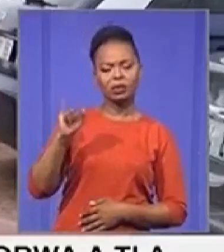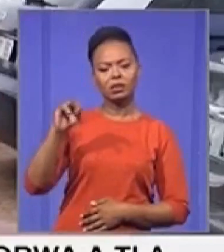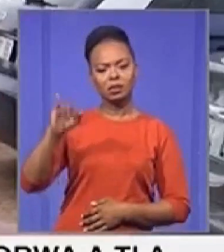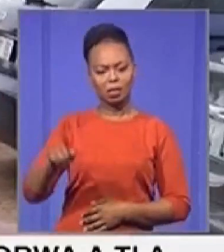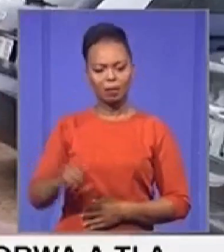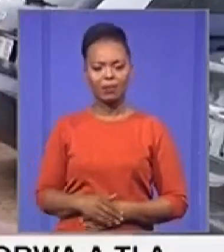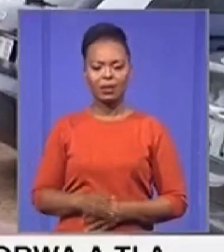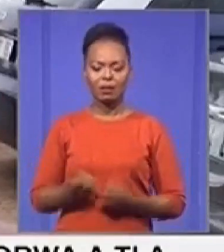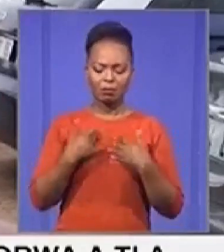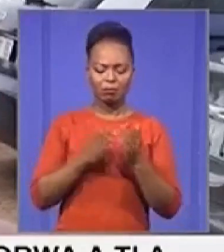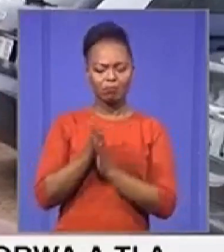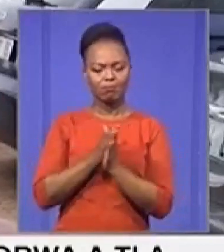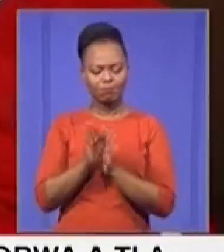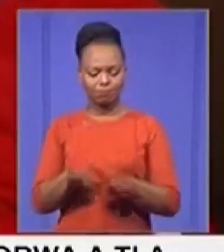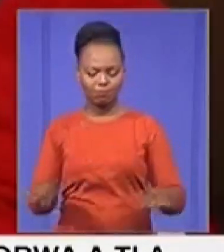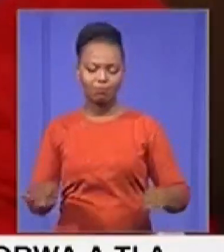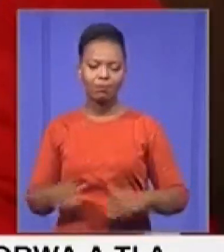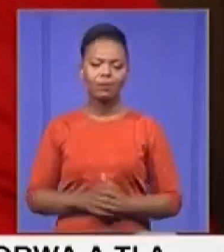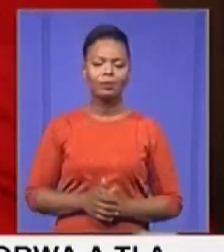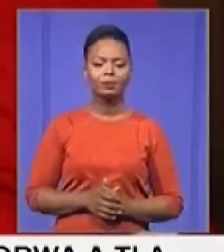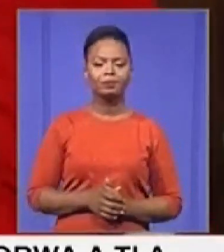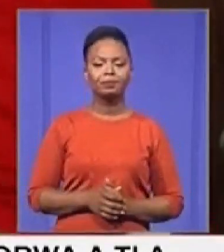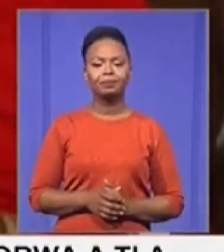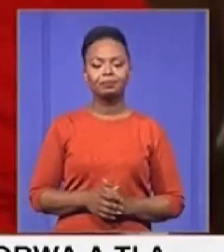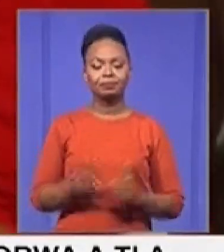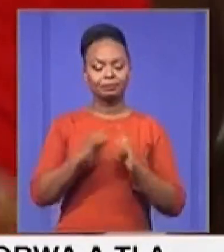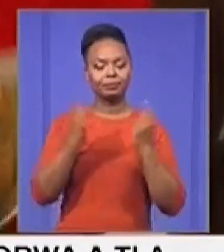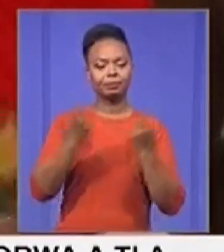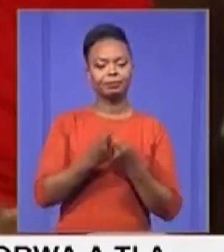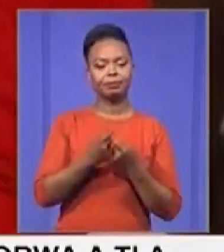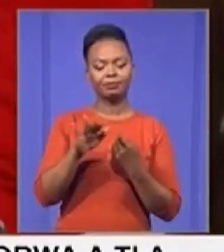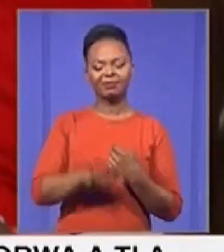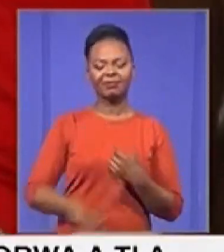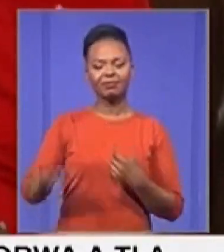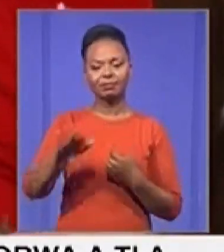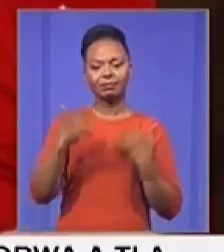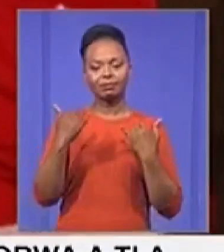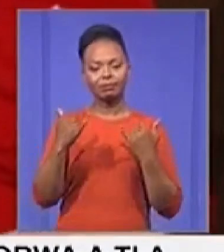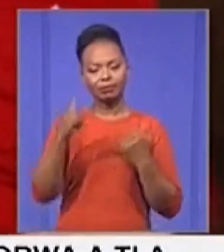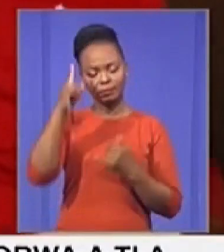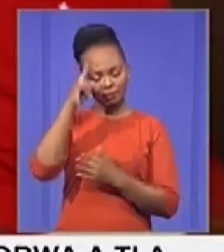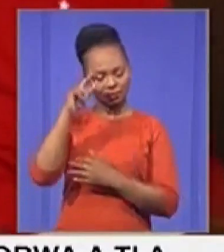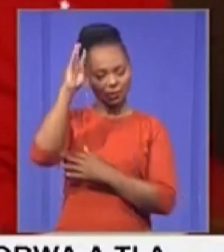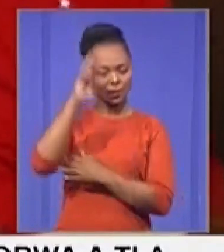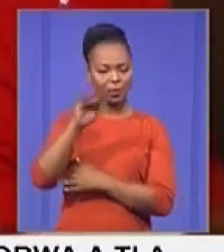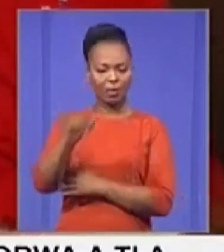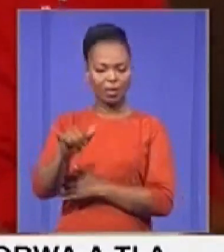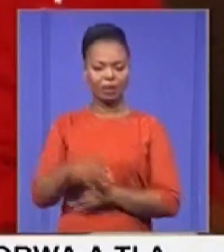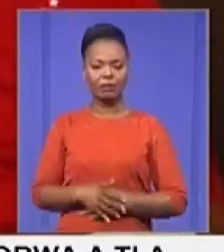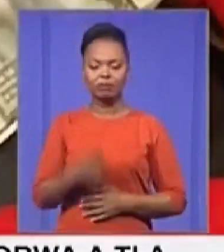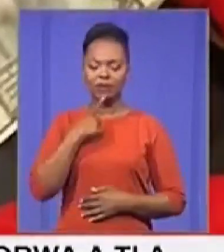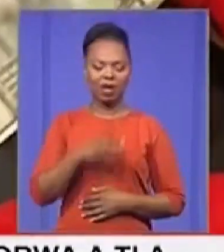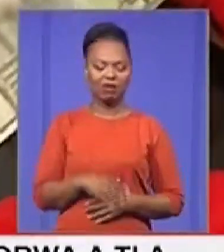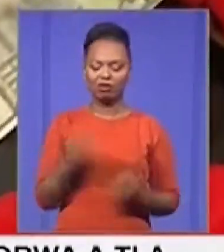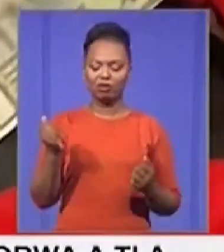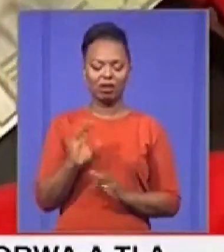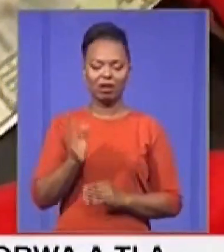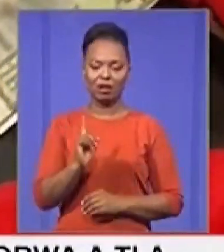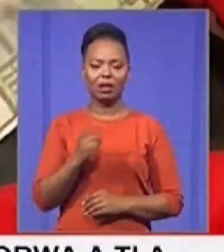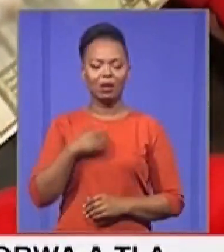it's motivating our kids. Mokgatlo wa rugby le batwella Nelson Mandela Bay ha o ya makatswa ke qete mo presidente ya ho